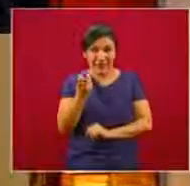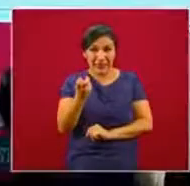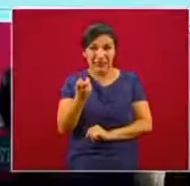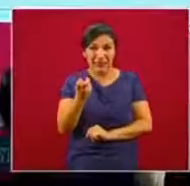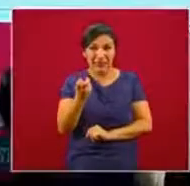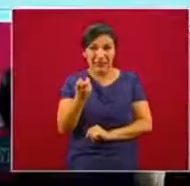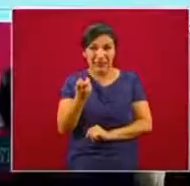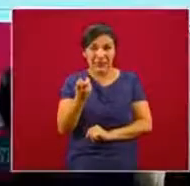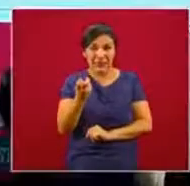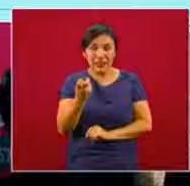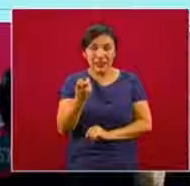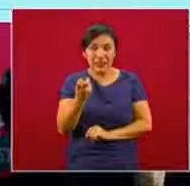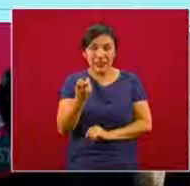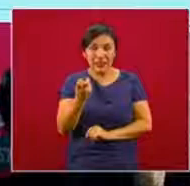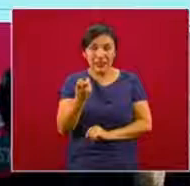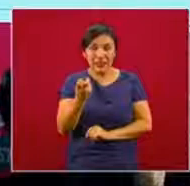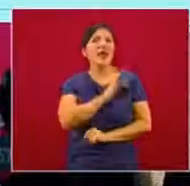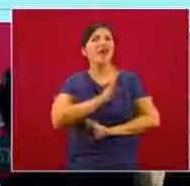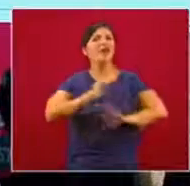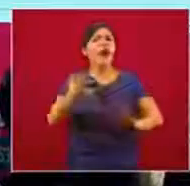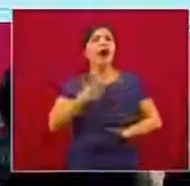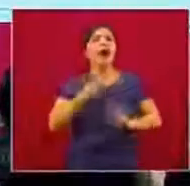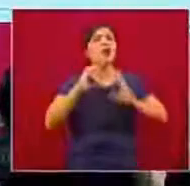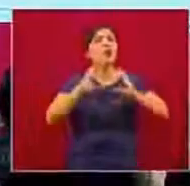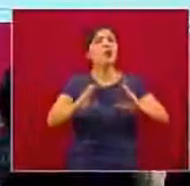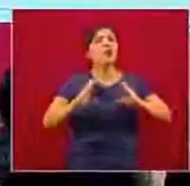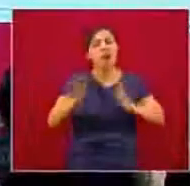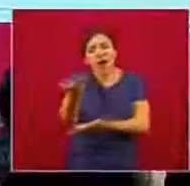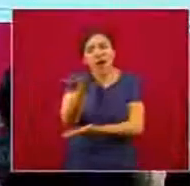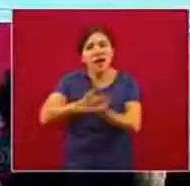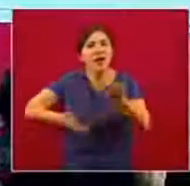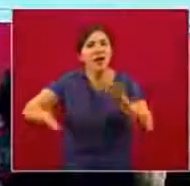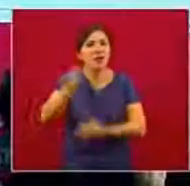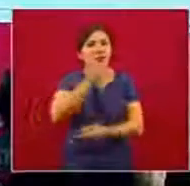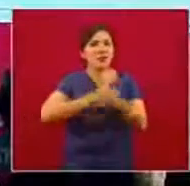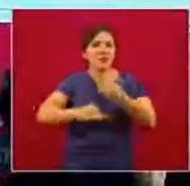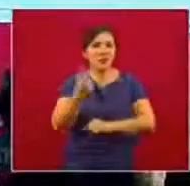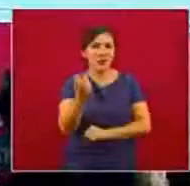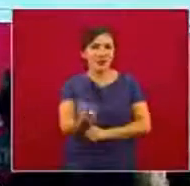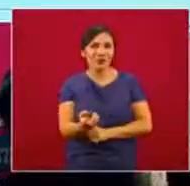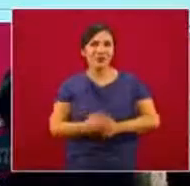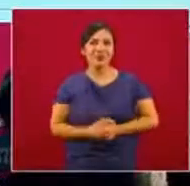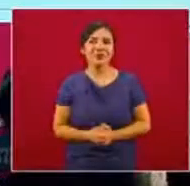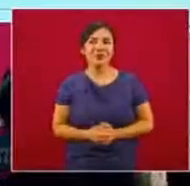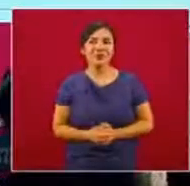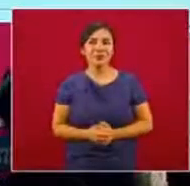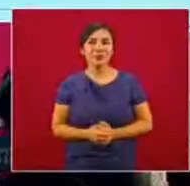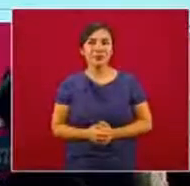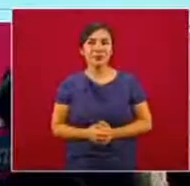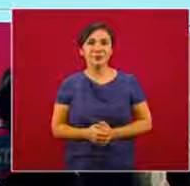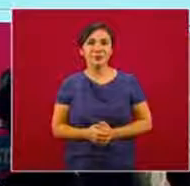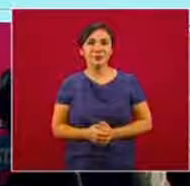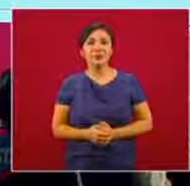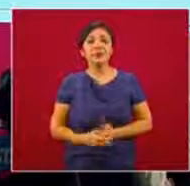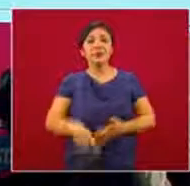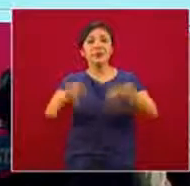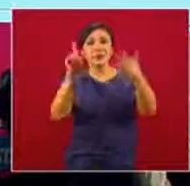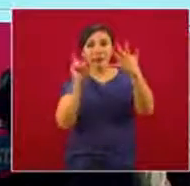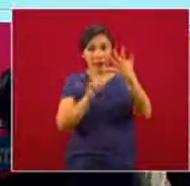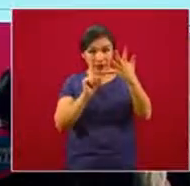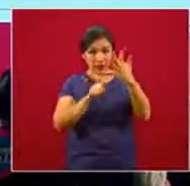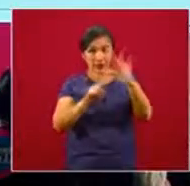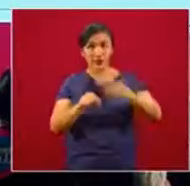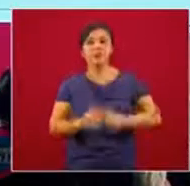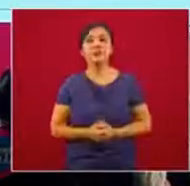take care no of vamos a me tener as miedo, well. sino que nos vamos a cuidar Started. We entre are todos. not going to be fearful. We are going to be. Quinta intervención es la